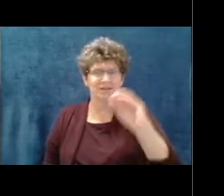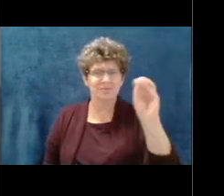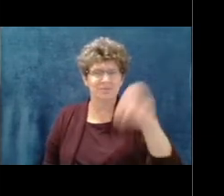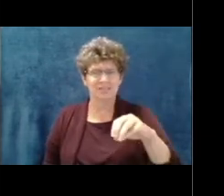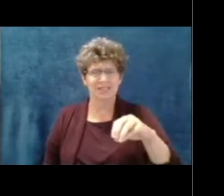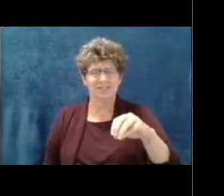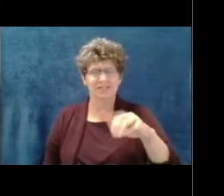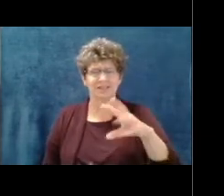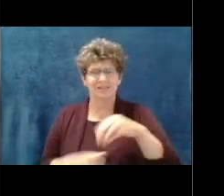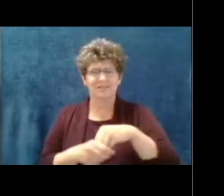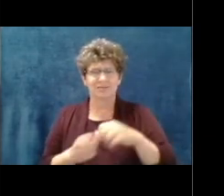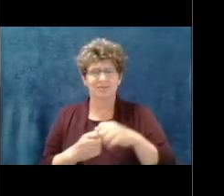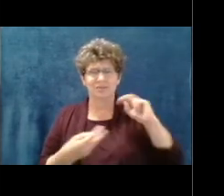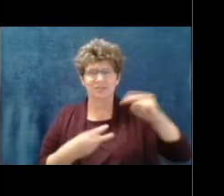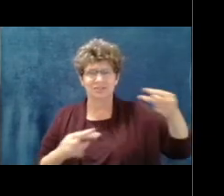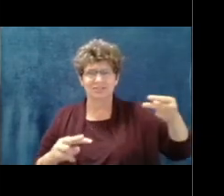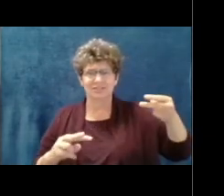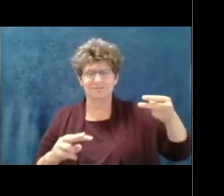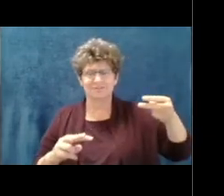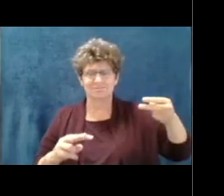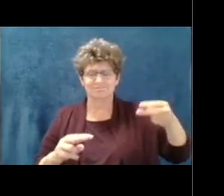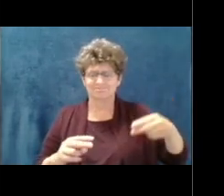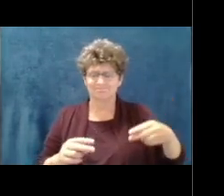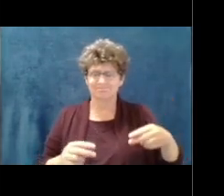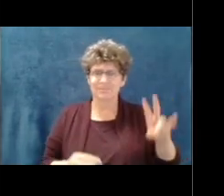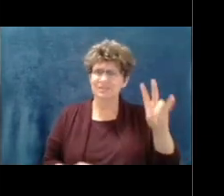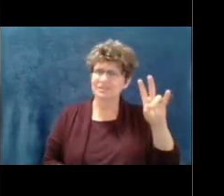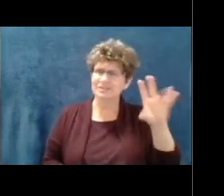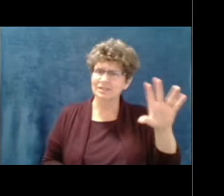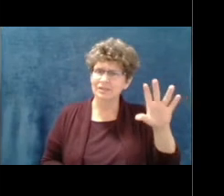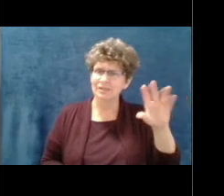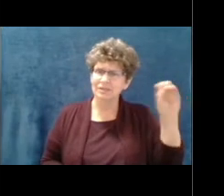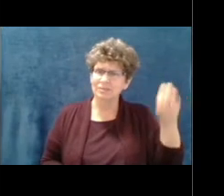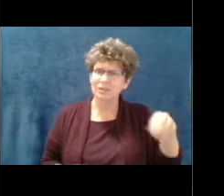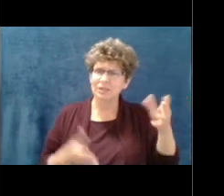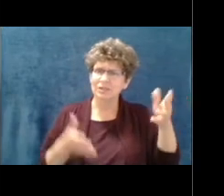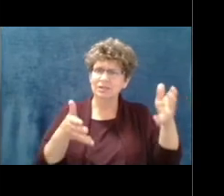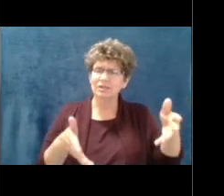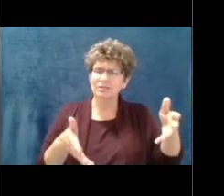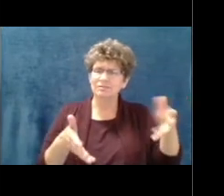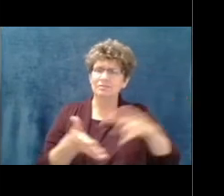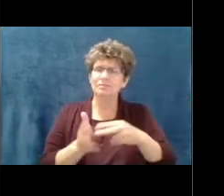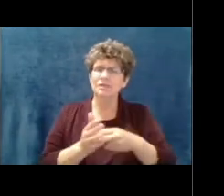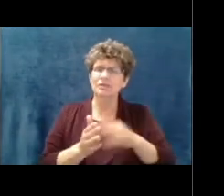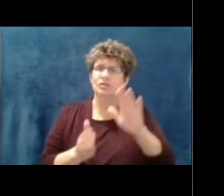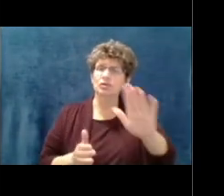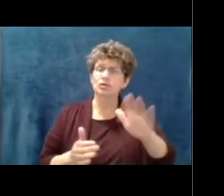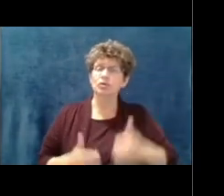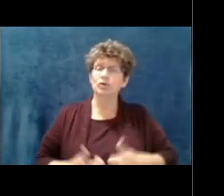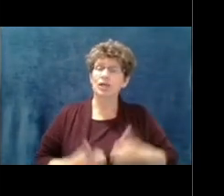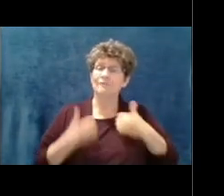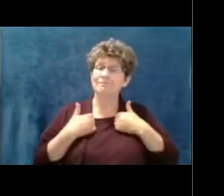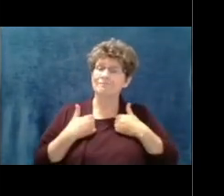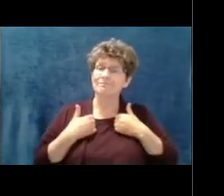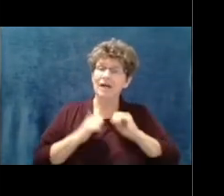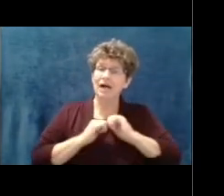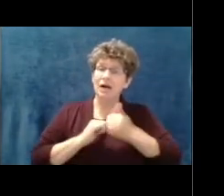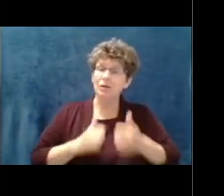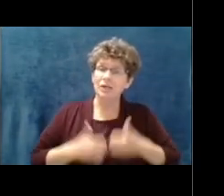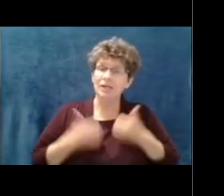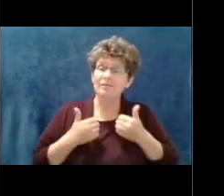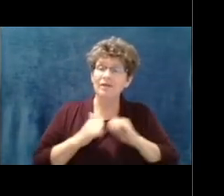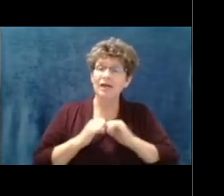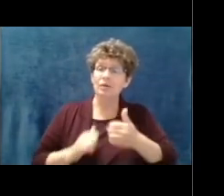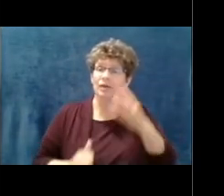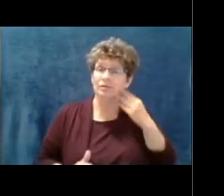has to do with your lifestyle, has to do with your experiences in the world, is potentially changeable, maybe modifiable. It's